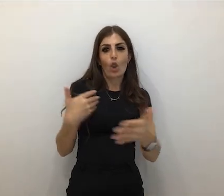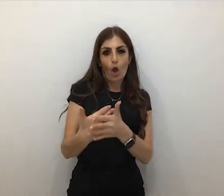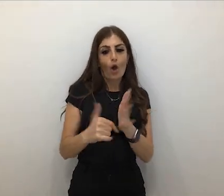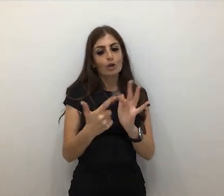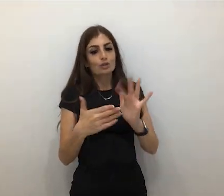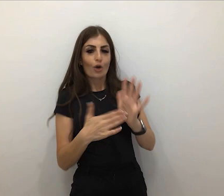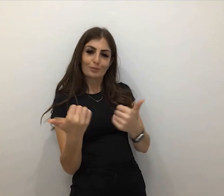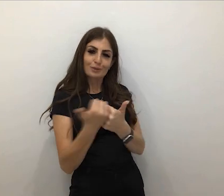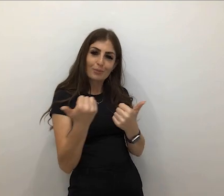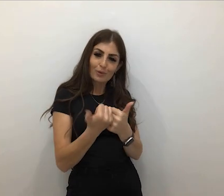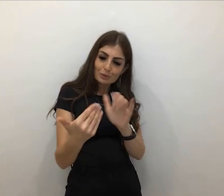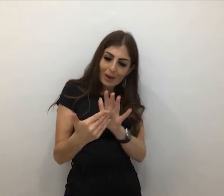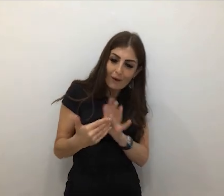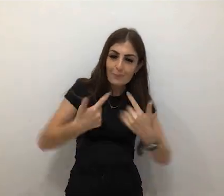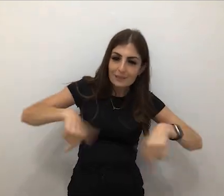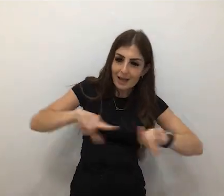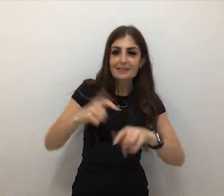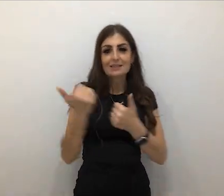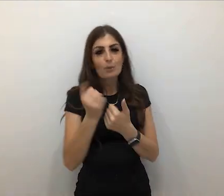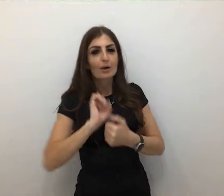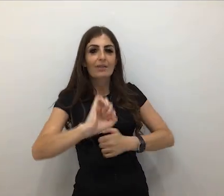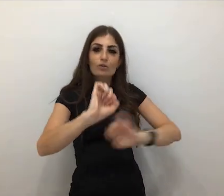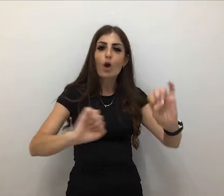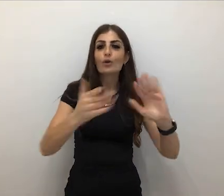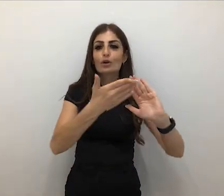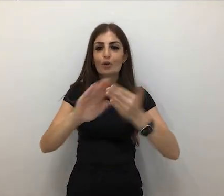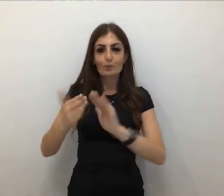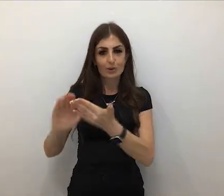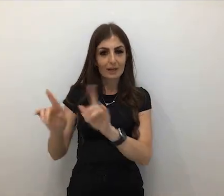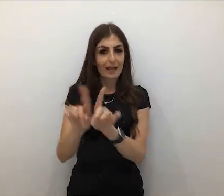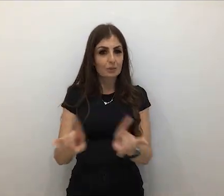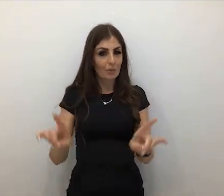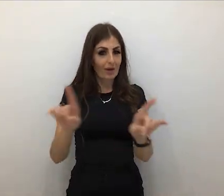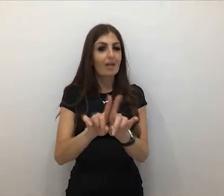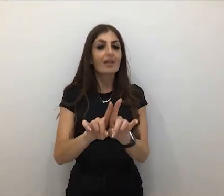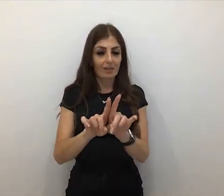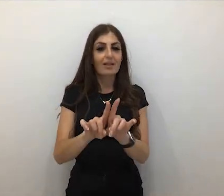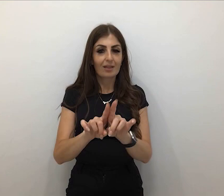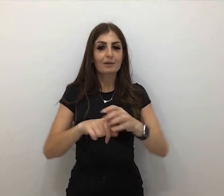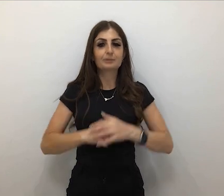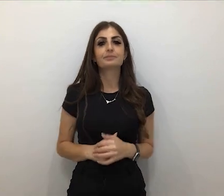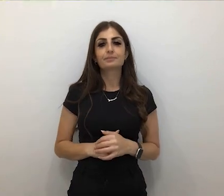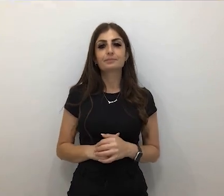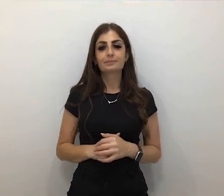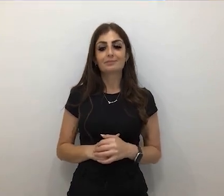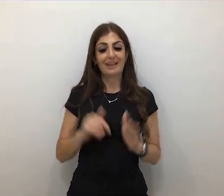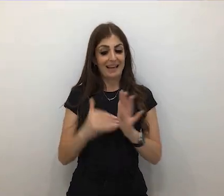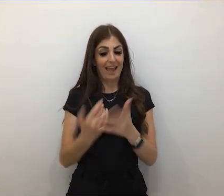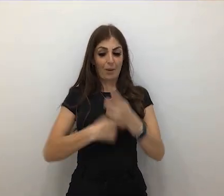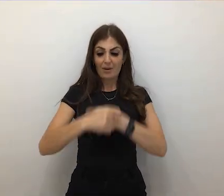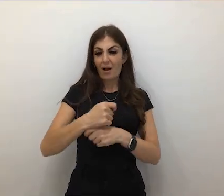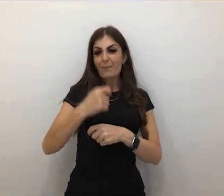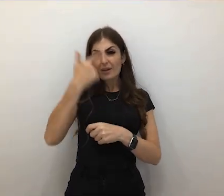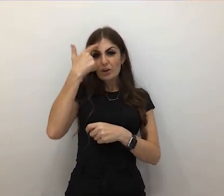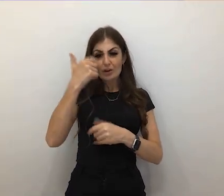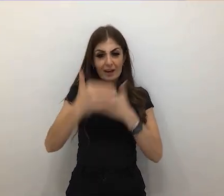around, held the token, contributed to their own kind of community for a long amount of time and bring them back into the creative process that potentially can end